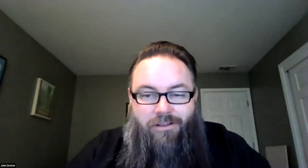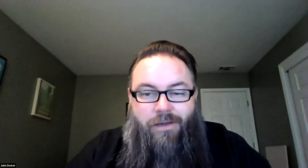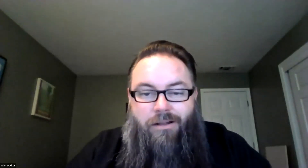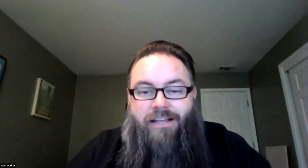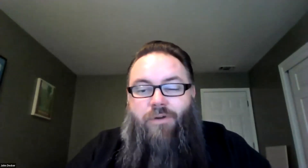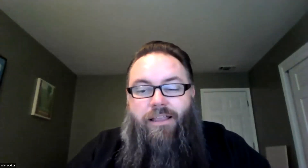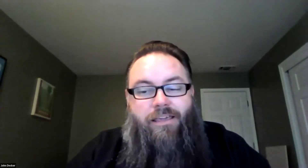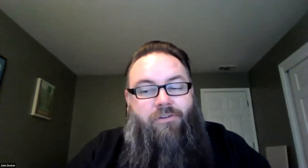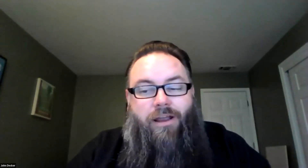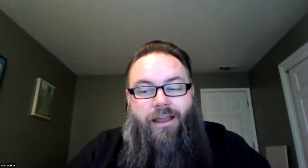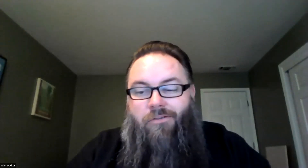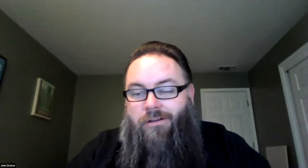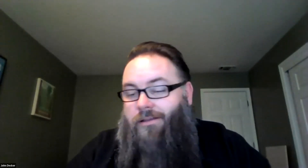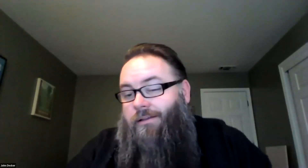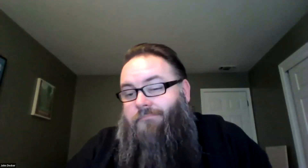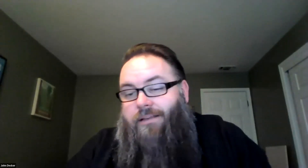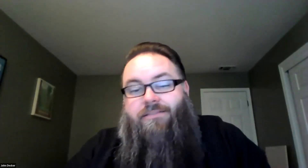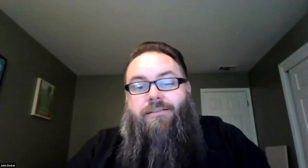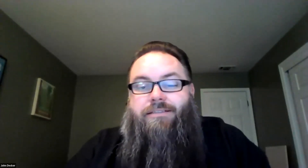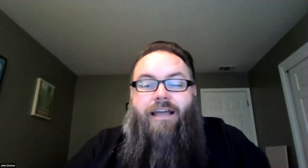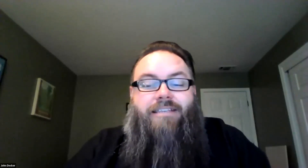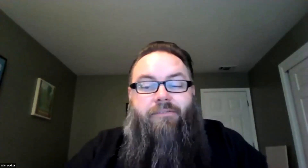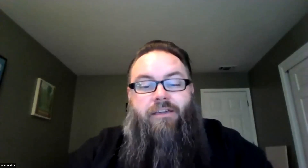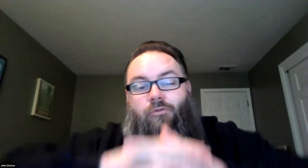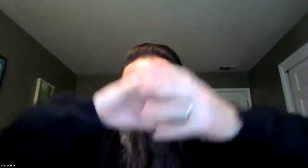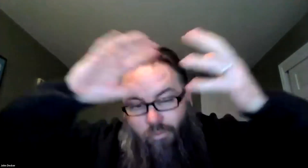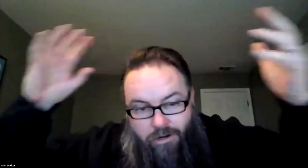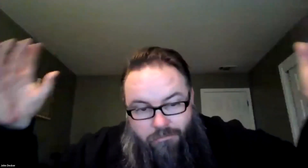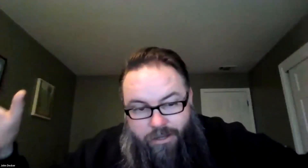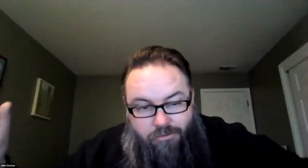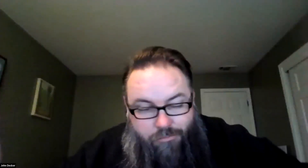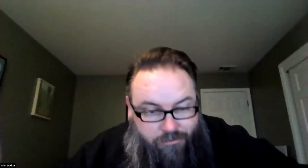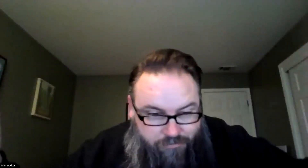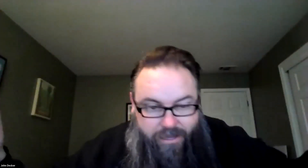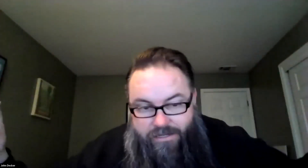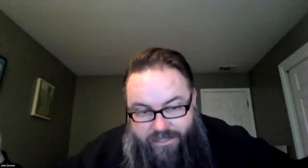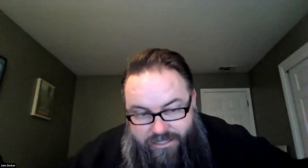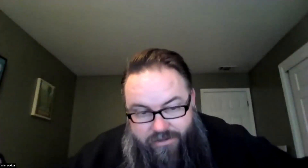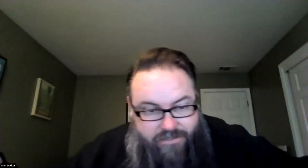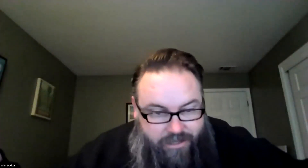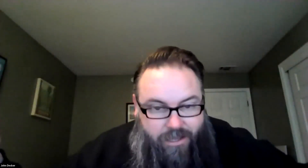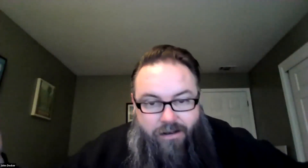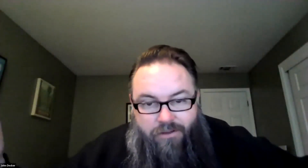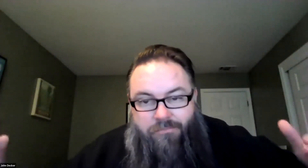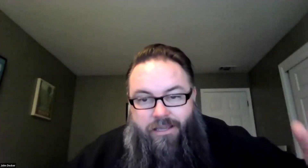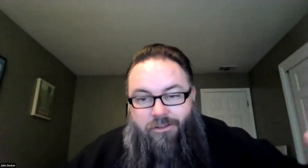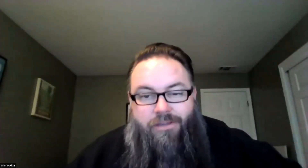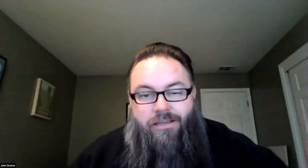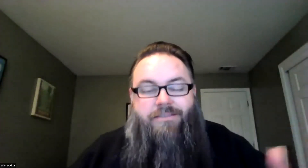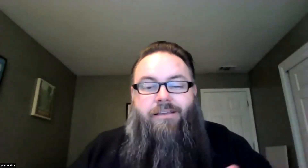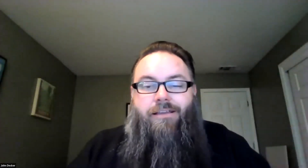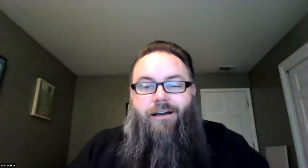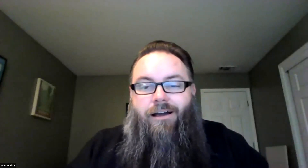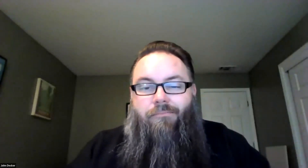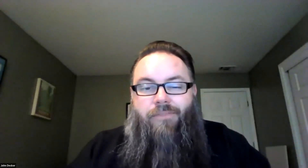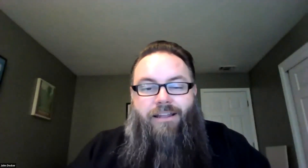what this is all about. And that's why, like, even right now, it's nice having one big group of 86 of us that can kind of come together,